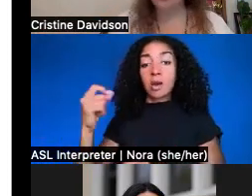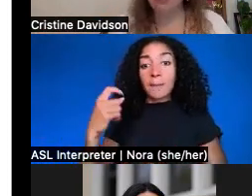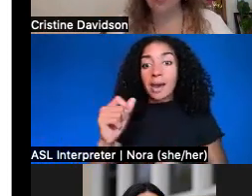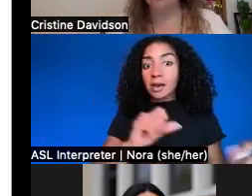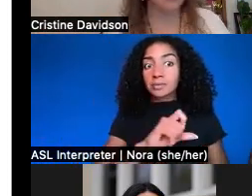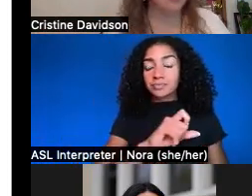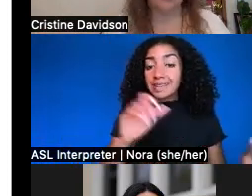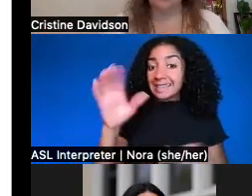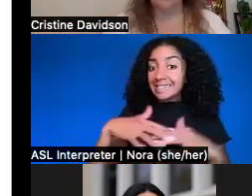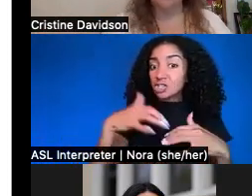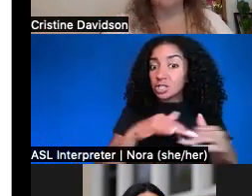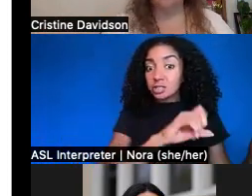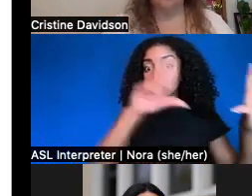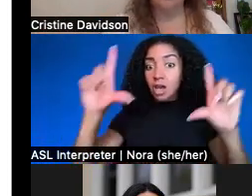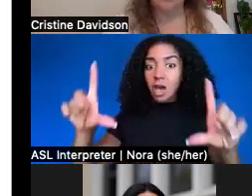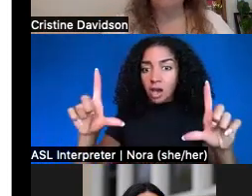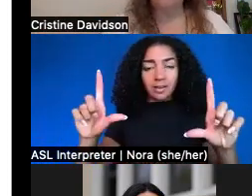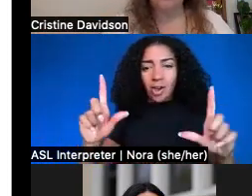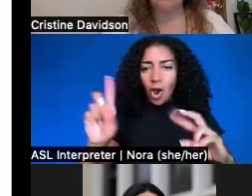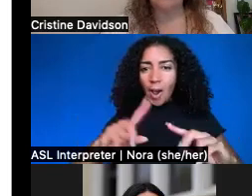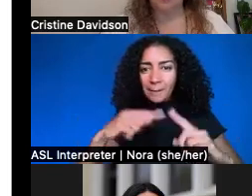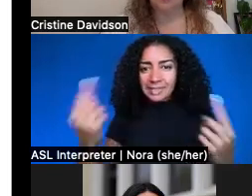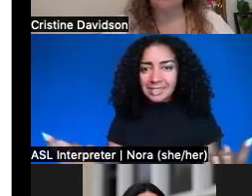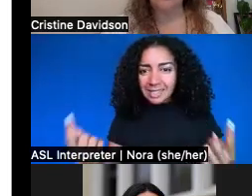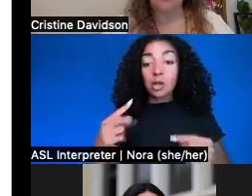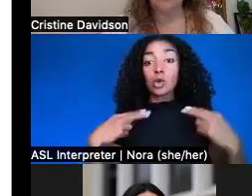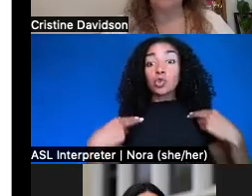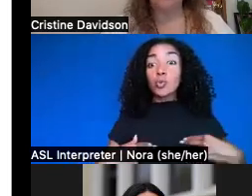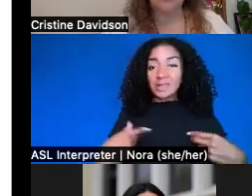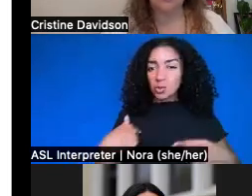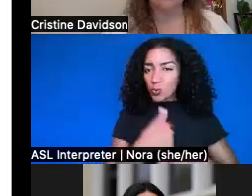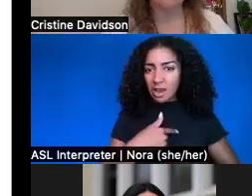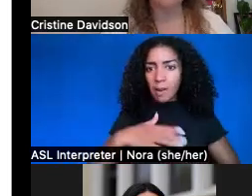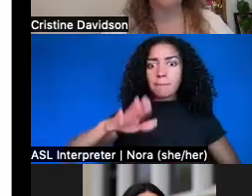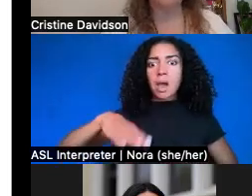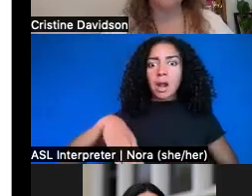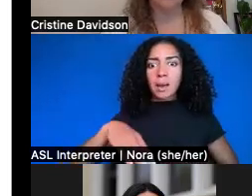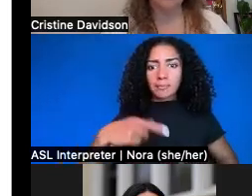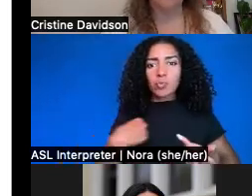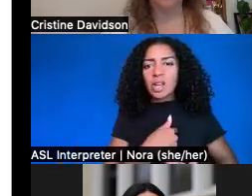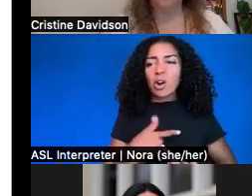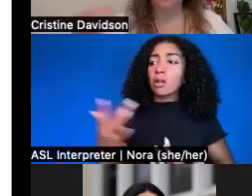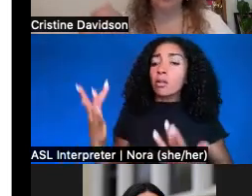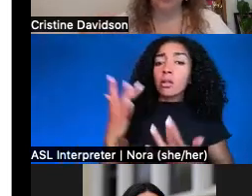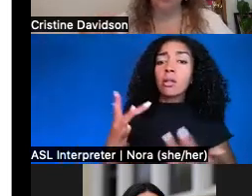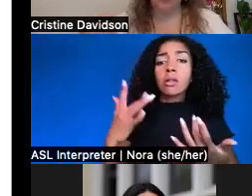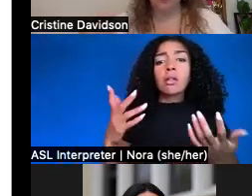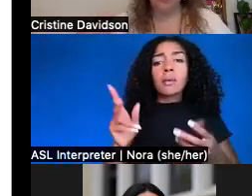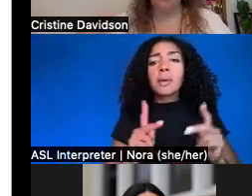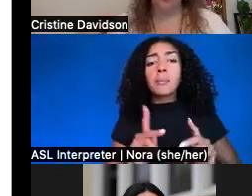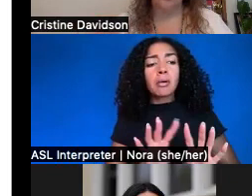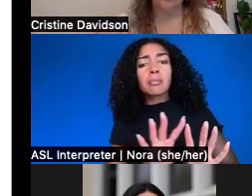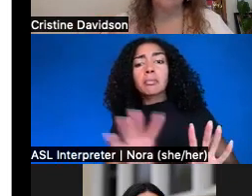most pitiful beings. And everybody, all the other beings know that we're the